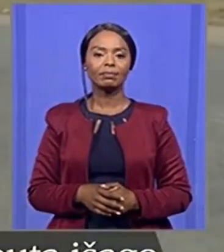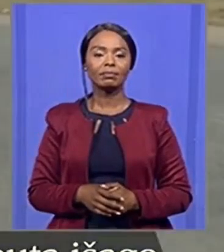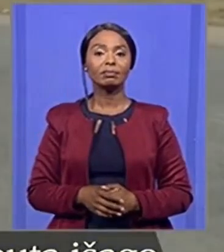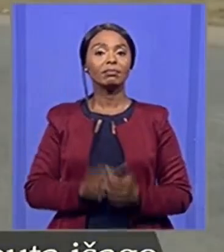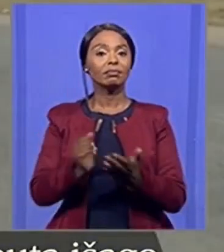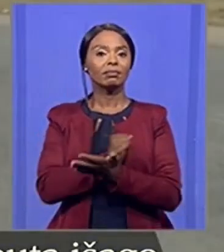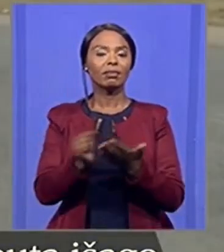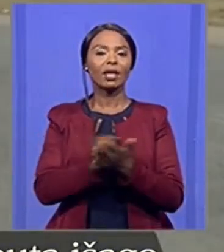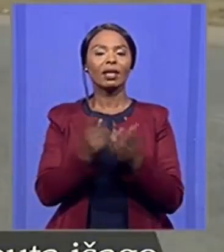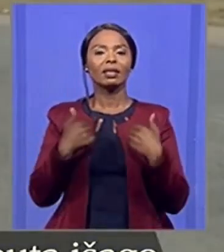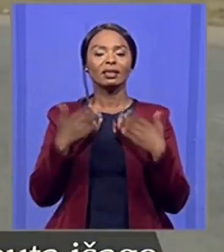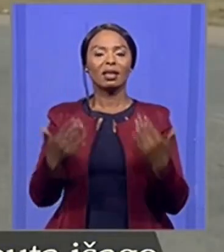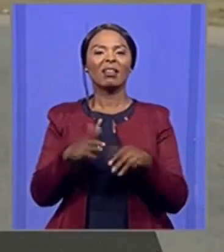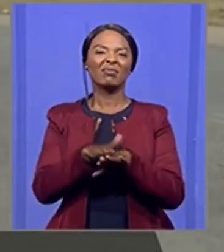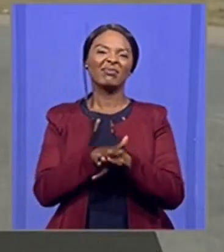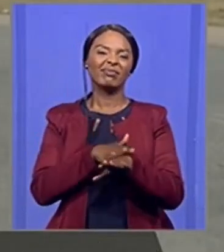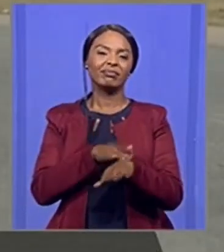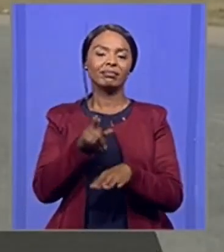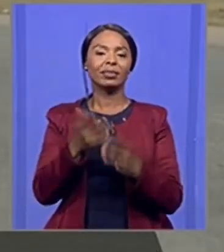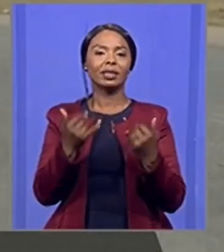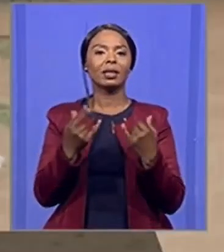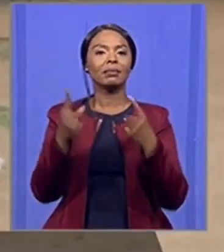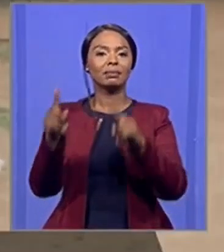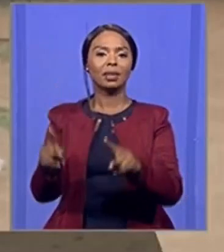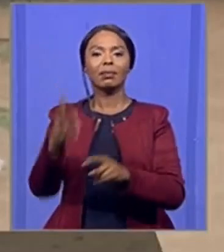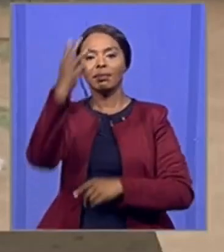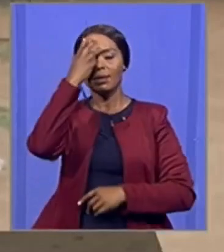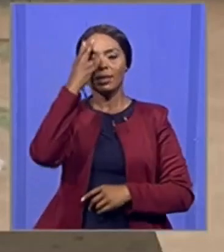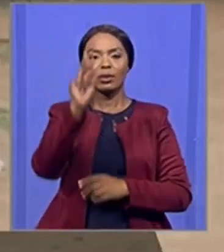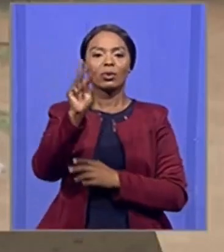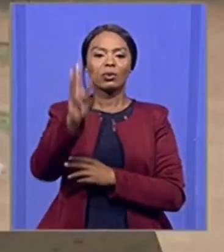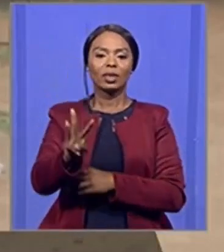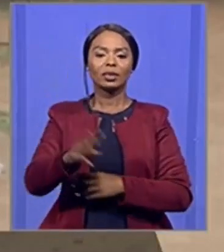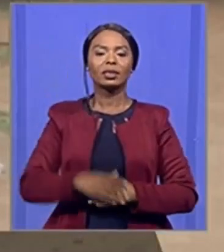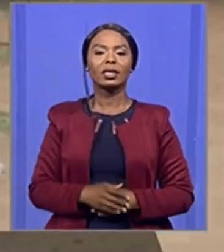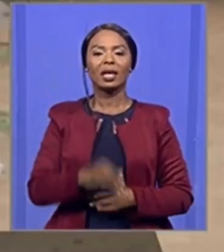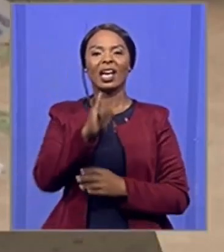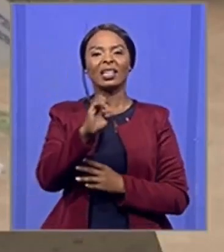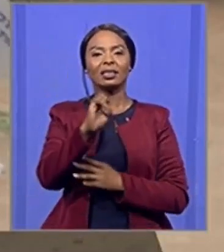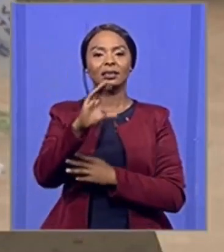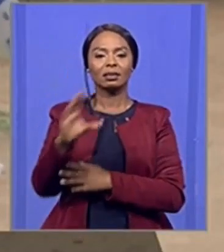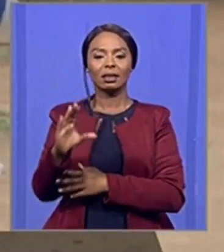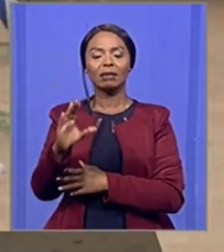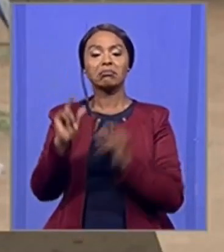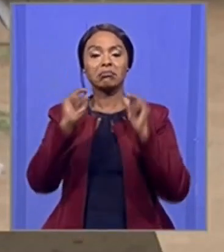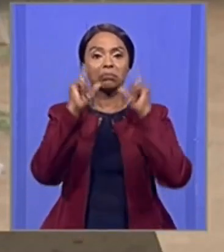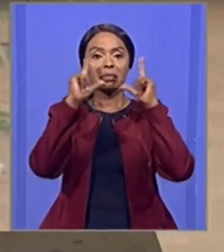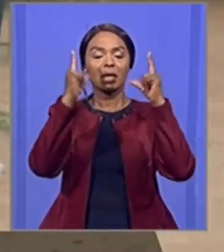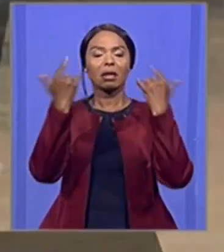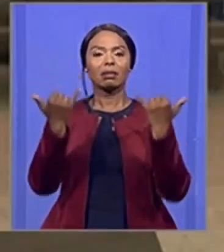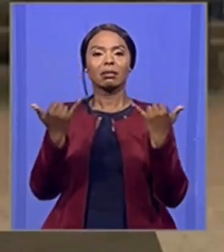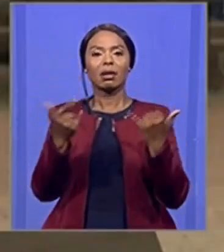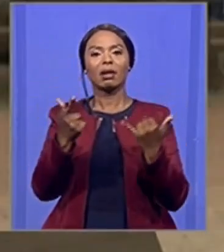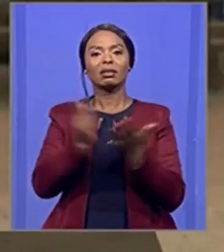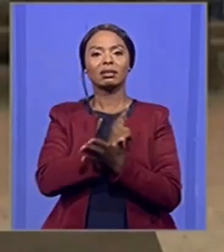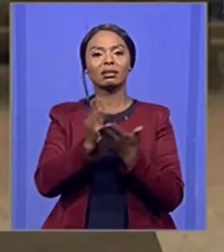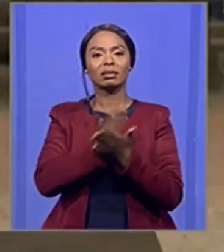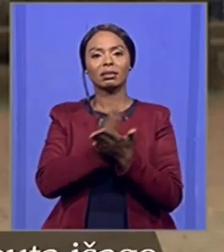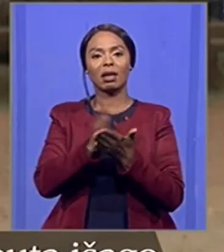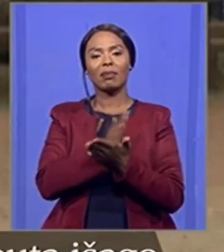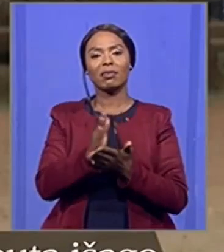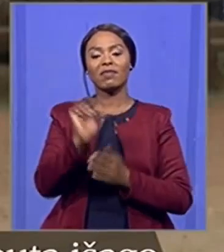Boengwadišo bo thomile ka go nanya ditešeng tša boengwadišo ka Mahikeng Northwest. IEC e be lešedi ya yona go bao ba sa thomago go engwadišetša